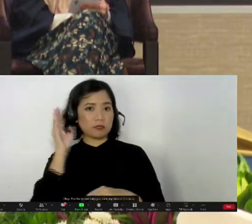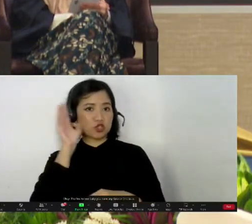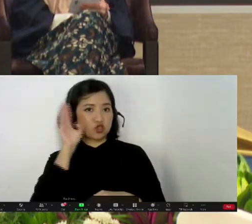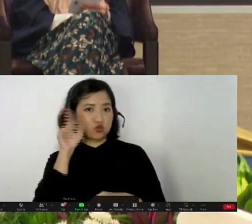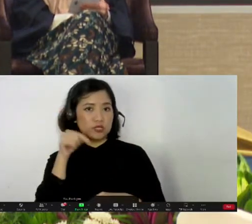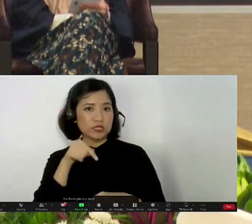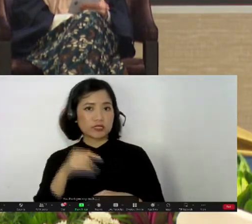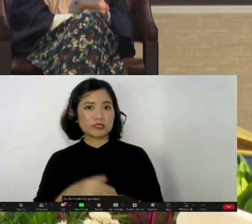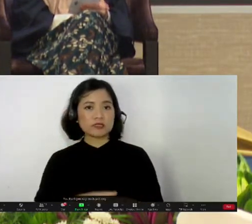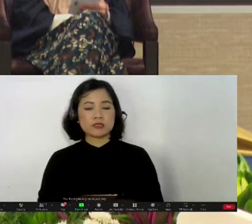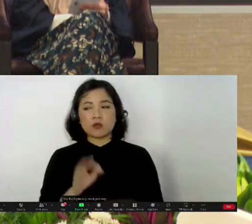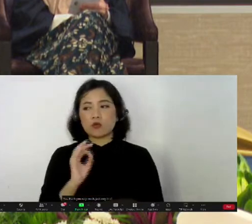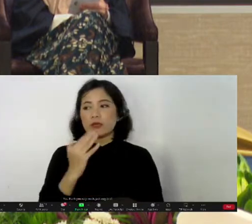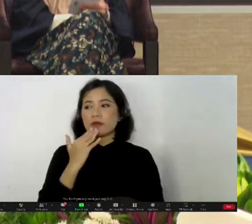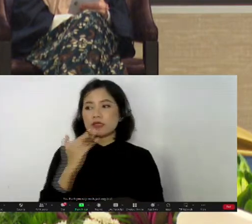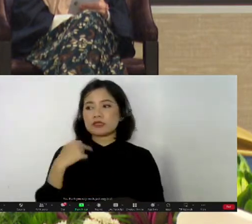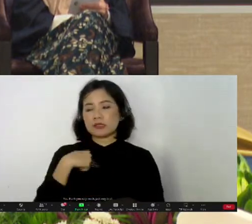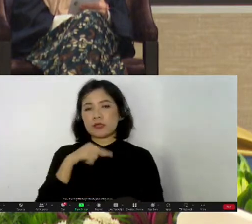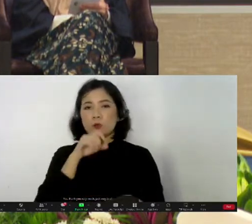Yes, thank you very much. Just very brief.